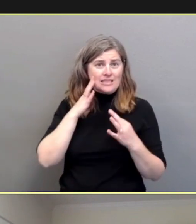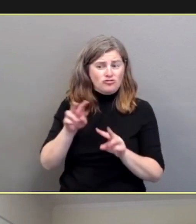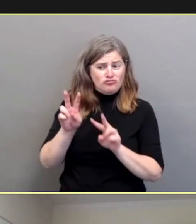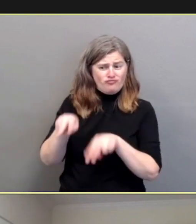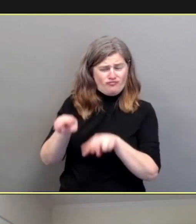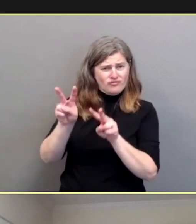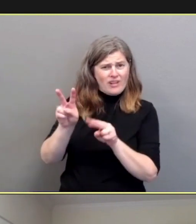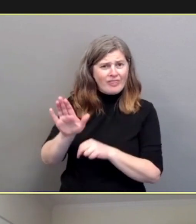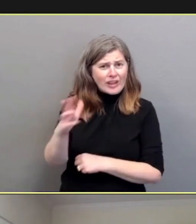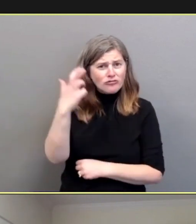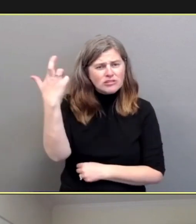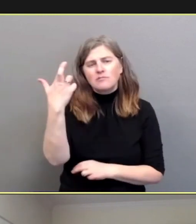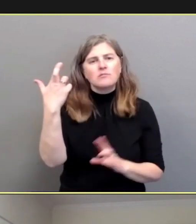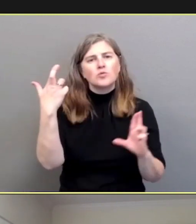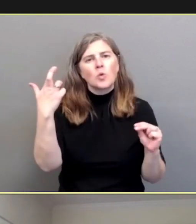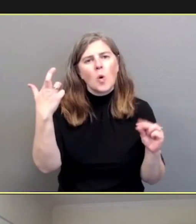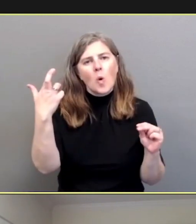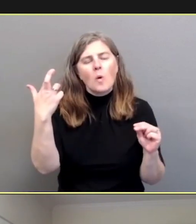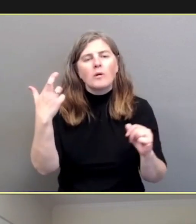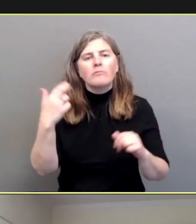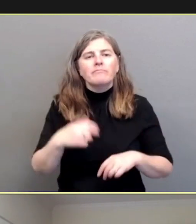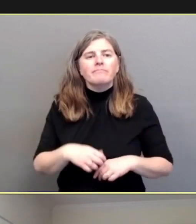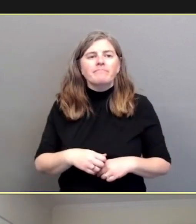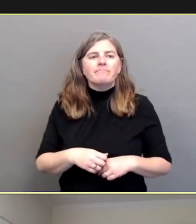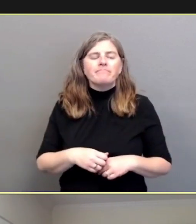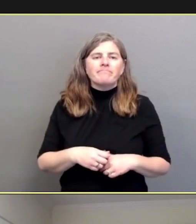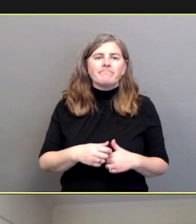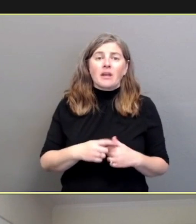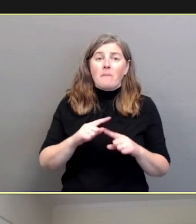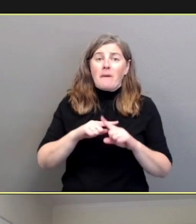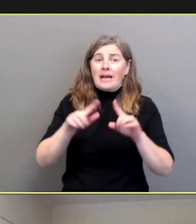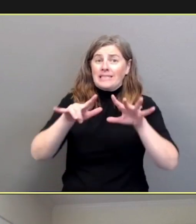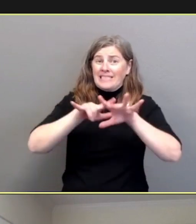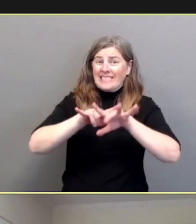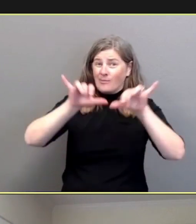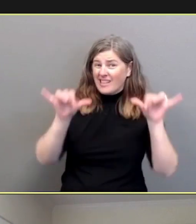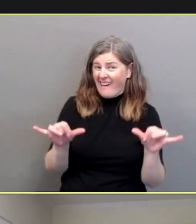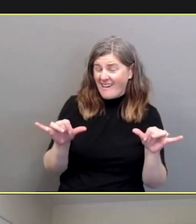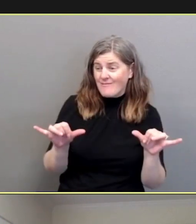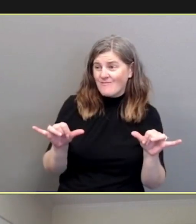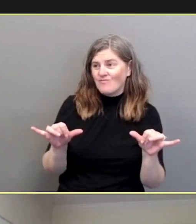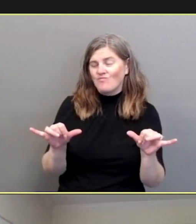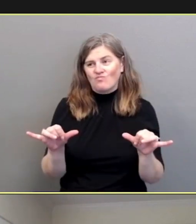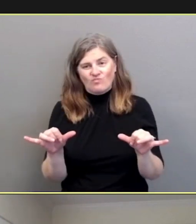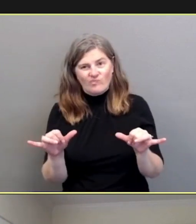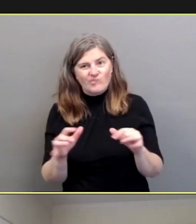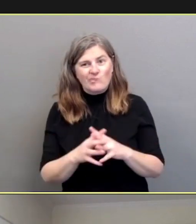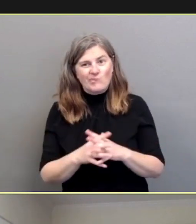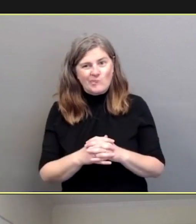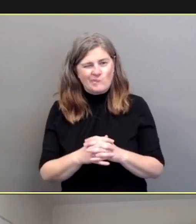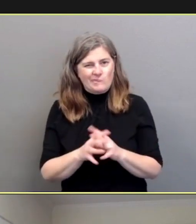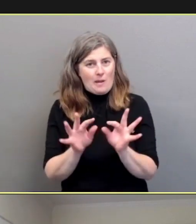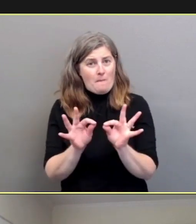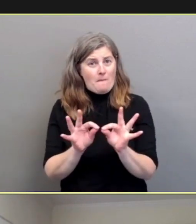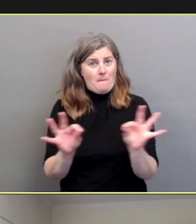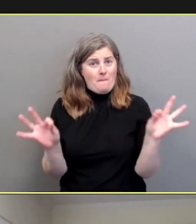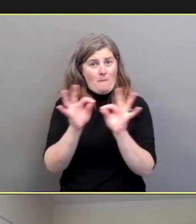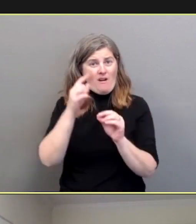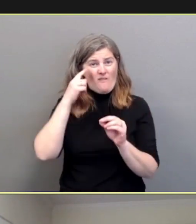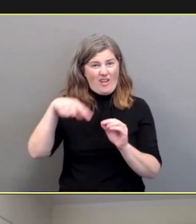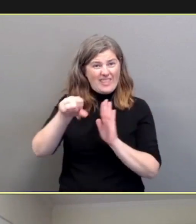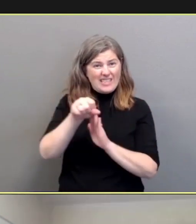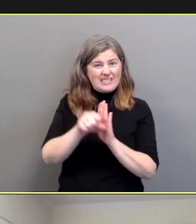their reasons for getting vaccinated or not. On the other hand, it is important for the state to weigh